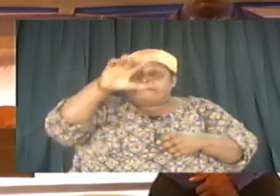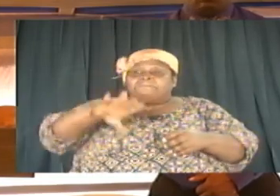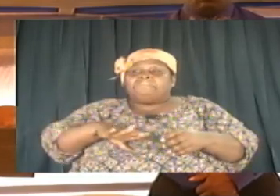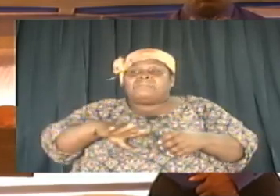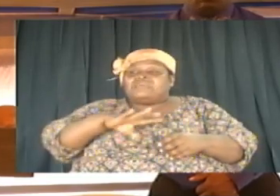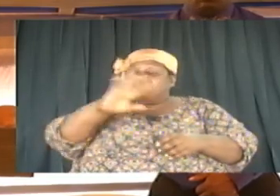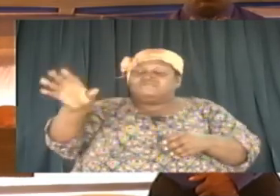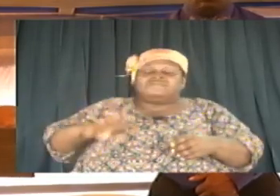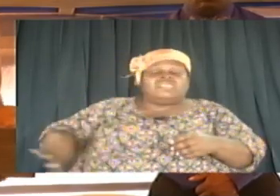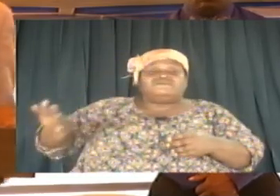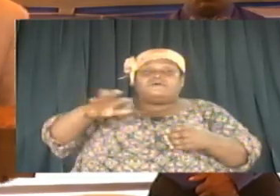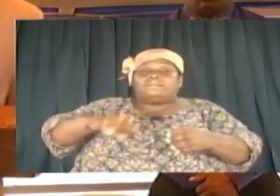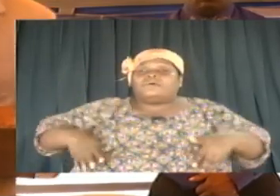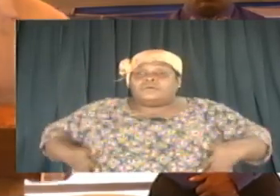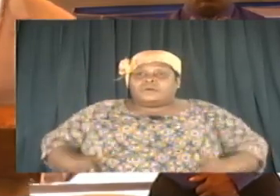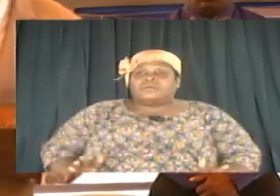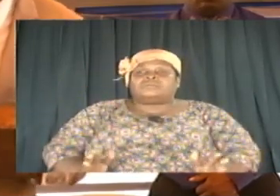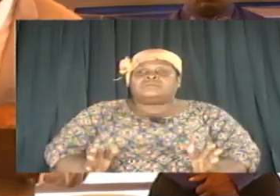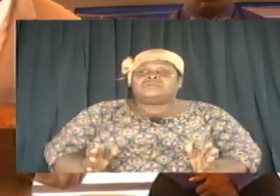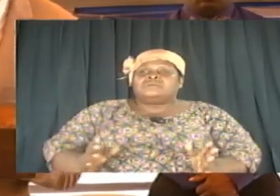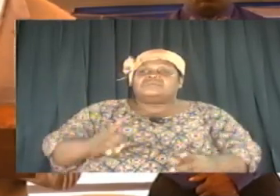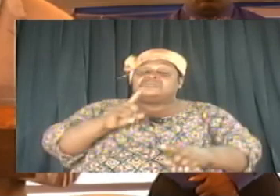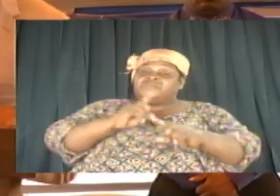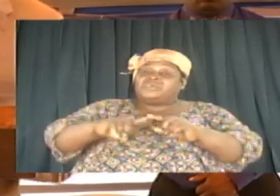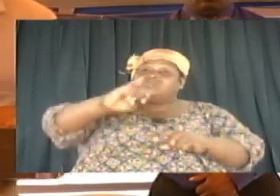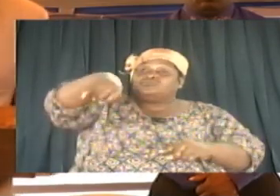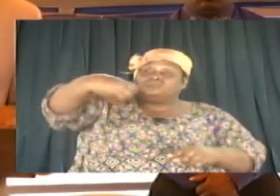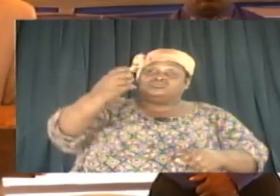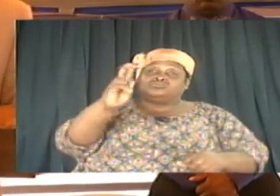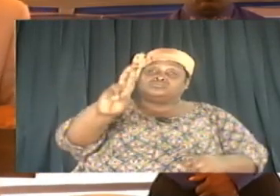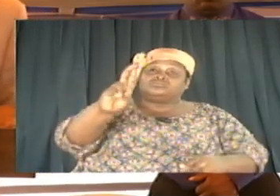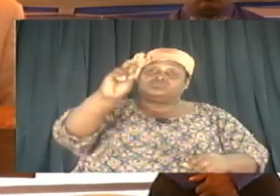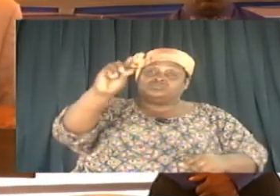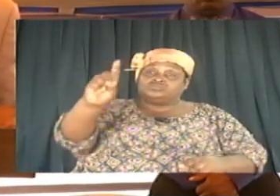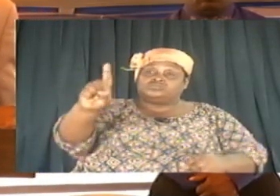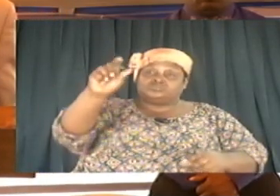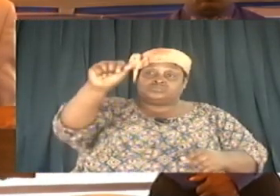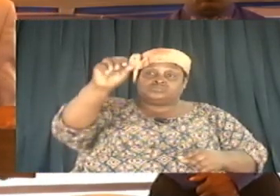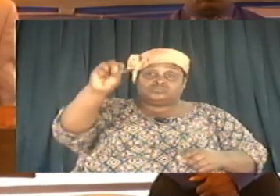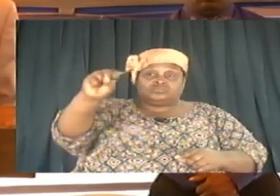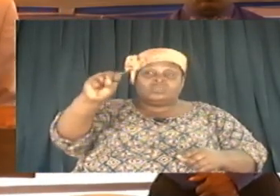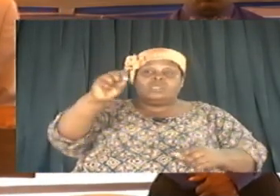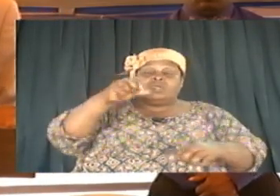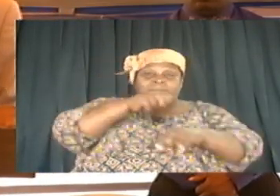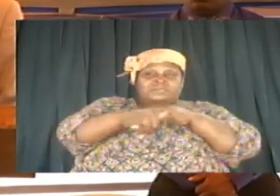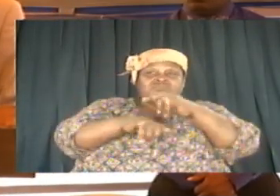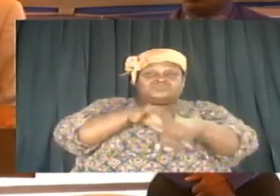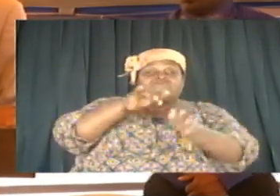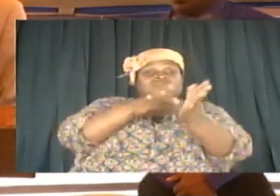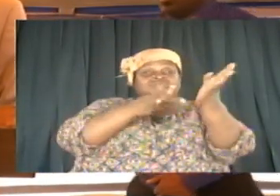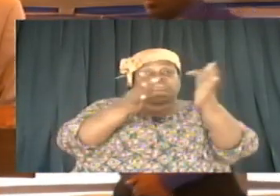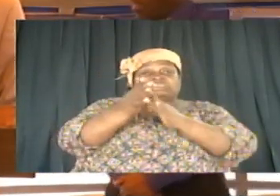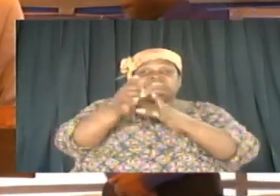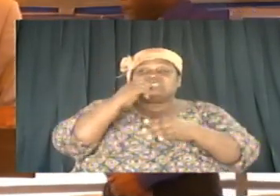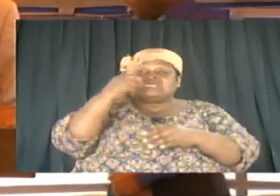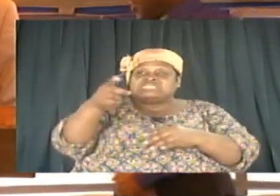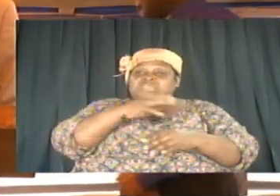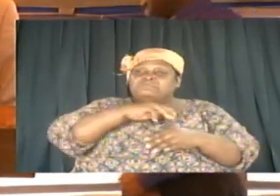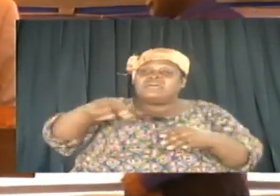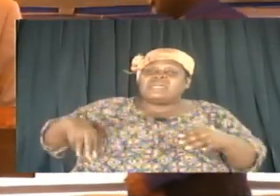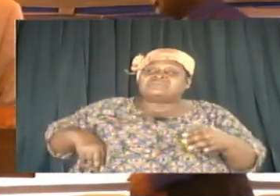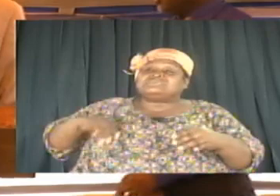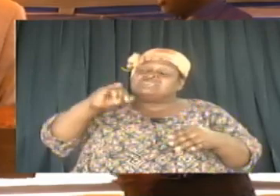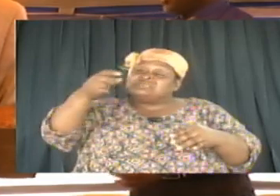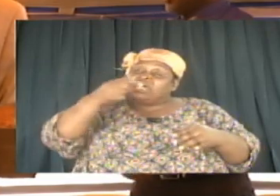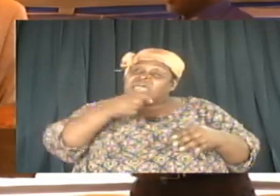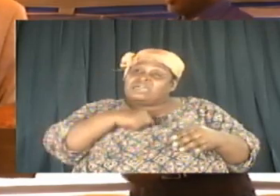not been born. Then Judas, which betrayed him, answered and said, Master, is it I? He